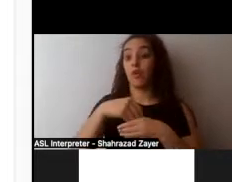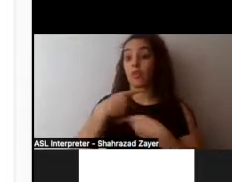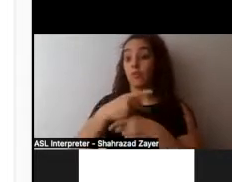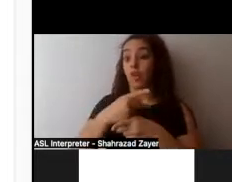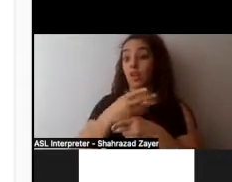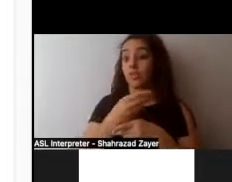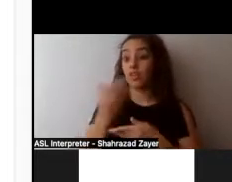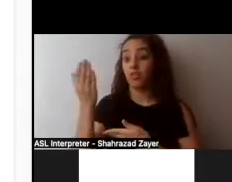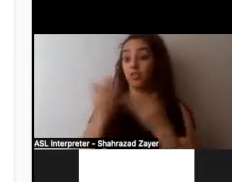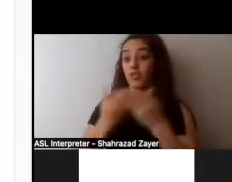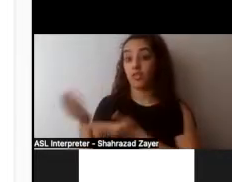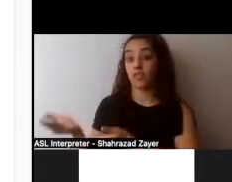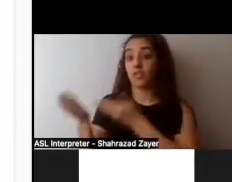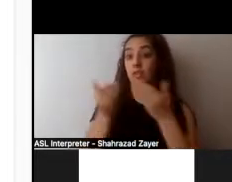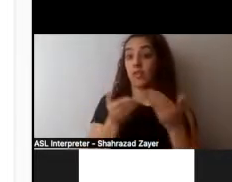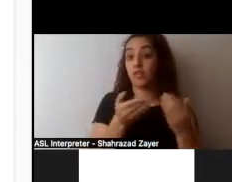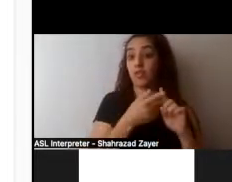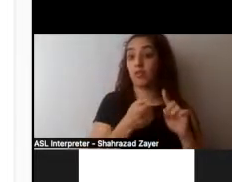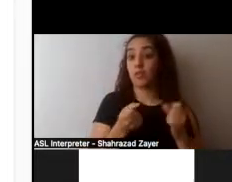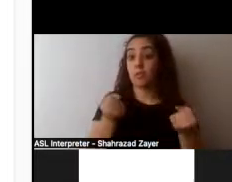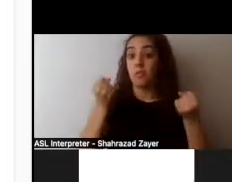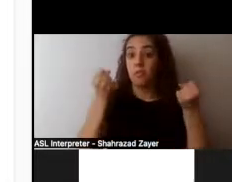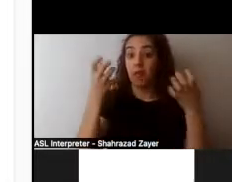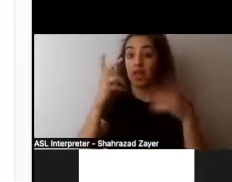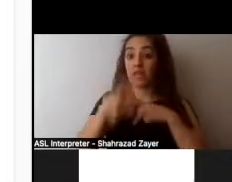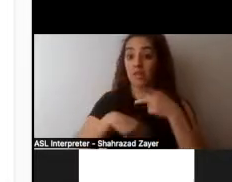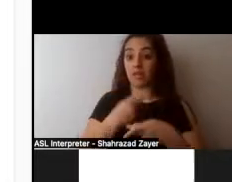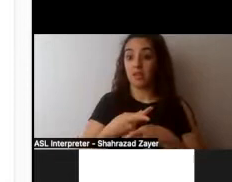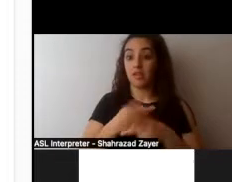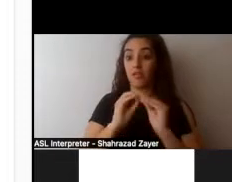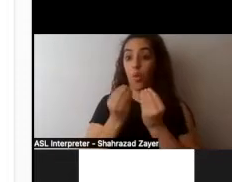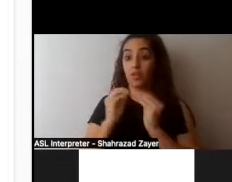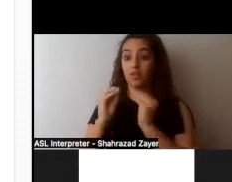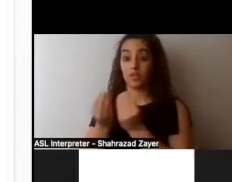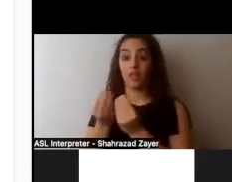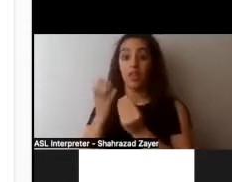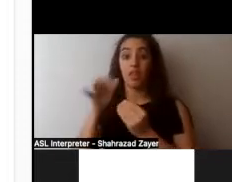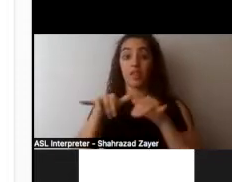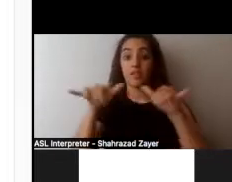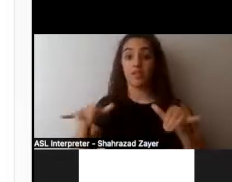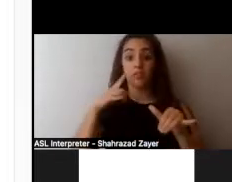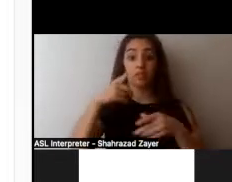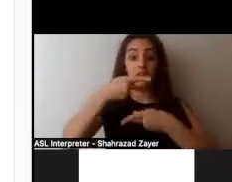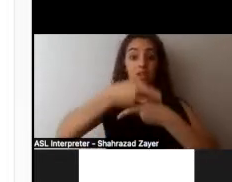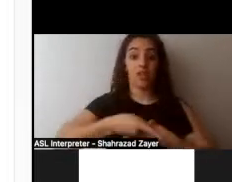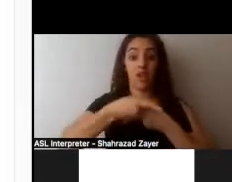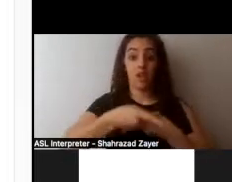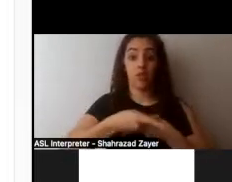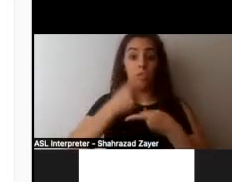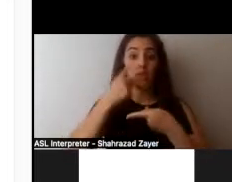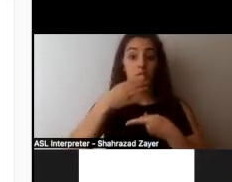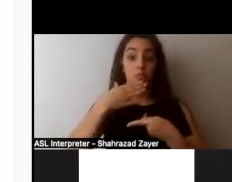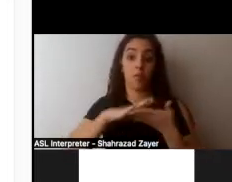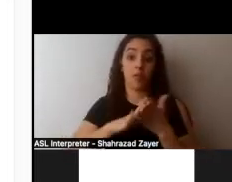many types of organizations. This is the system of care for aging in Orange County, and it